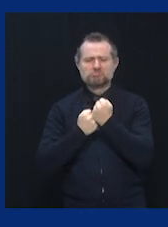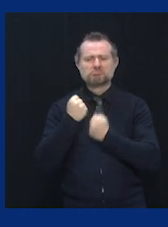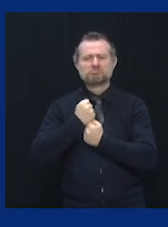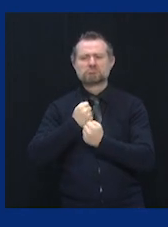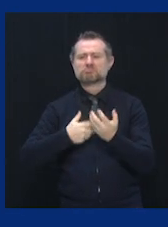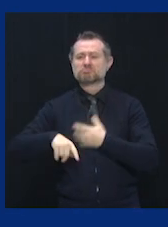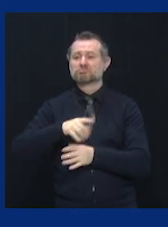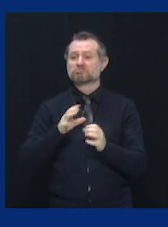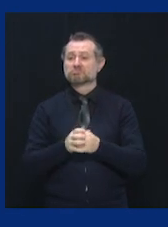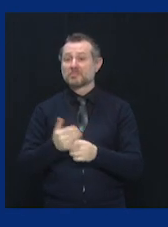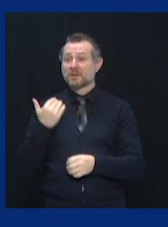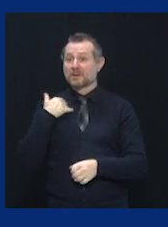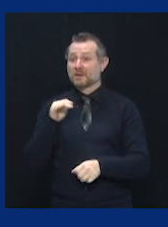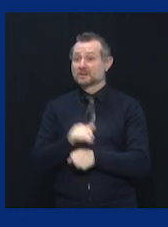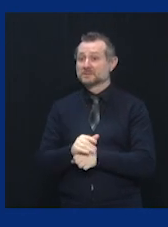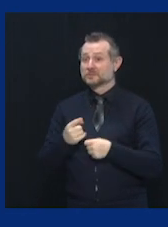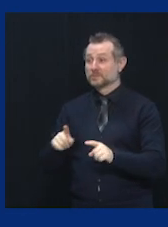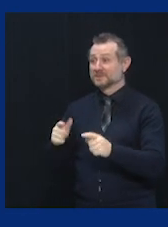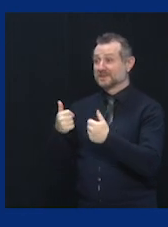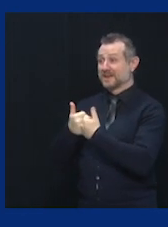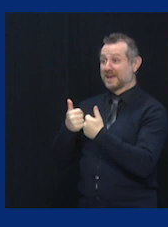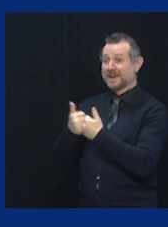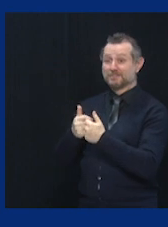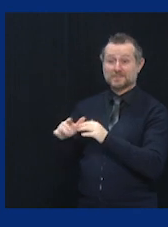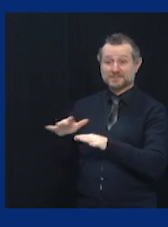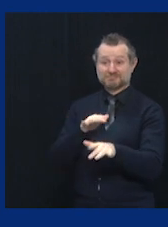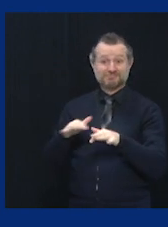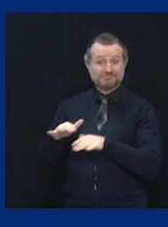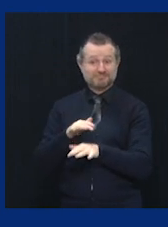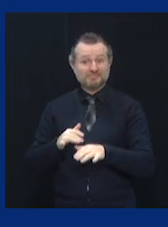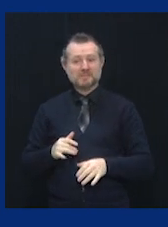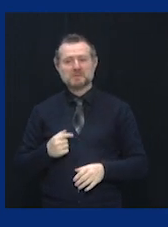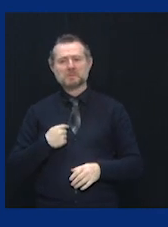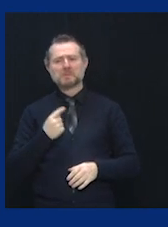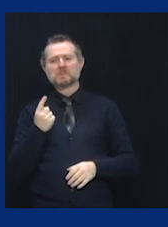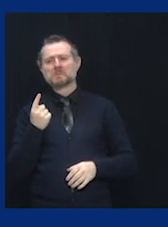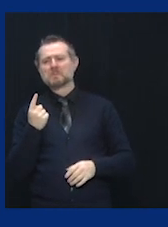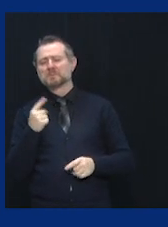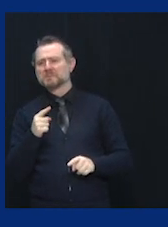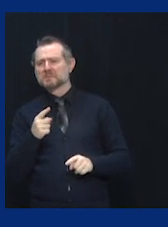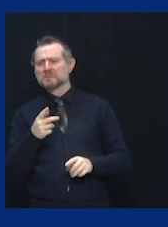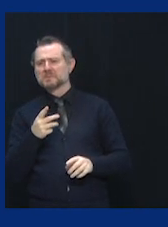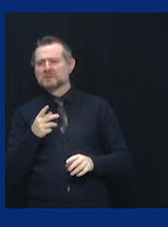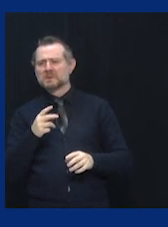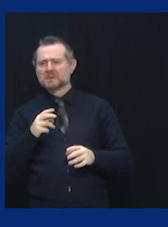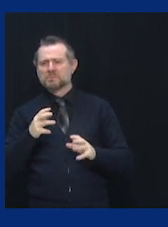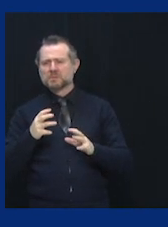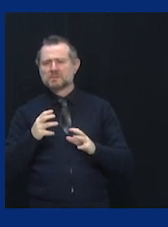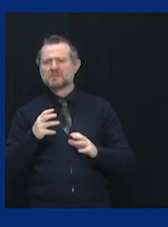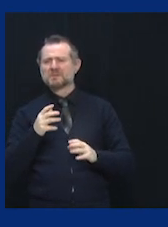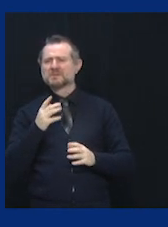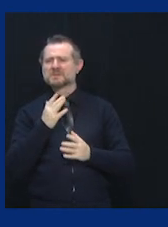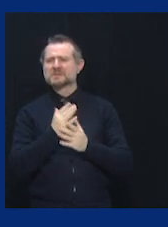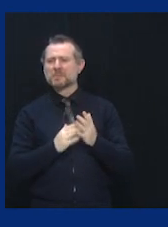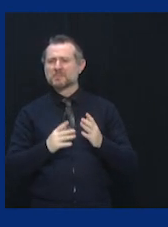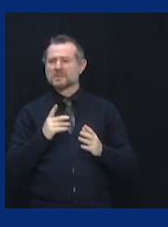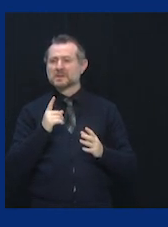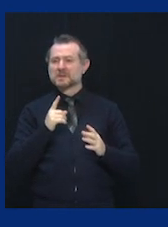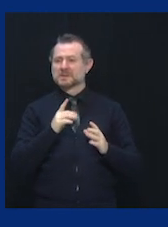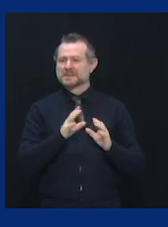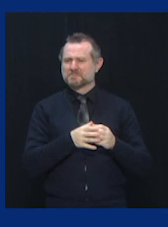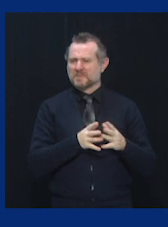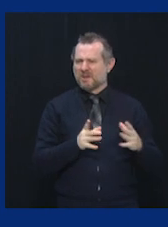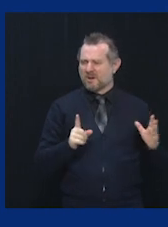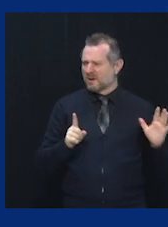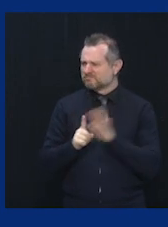Even last night in the game, there was a couple of instances where you saw how the team rallied